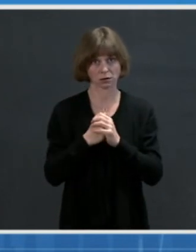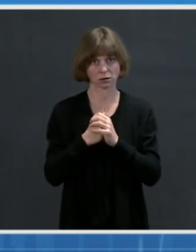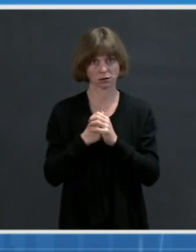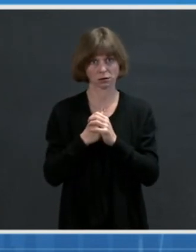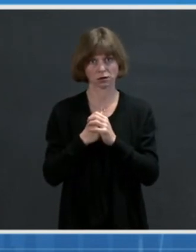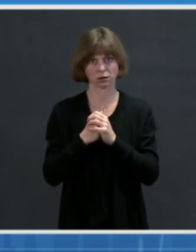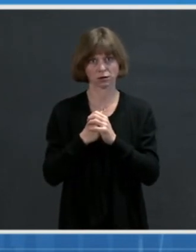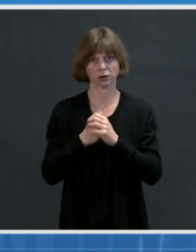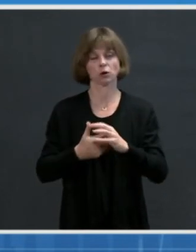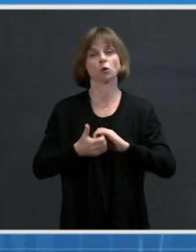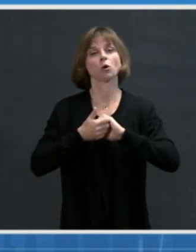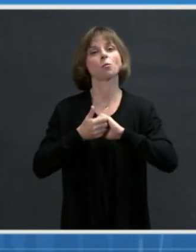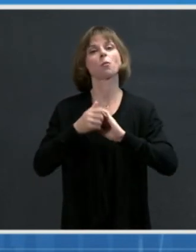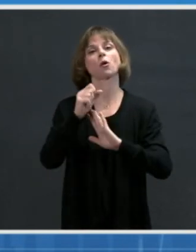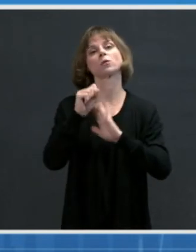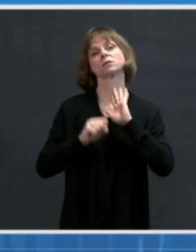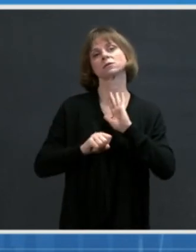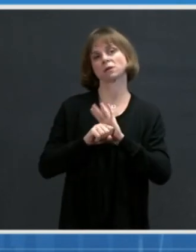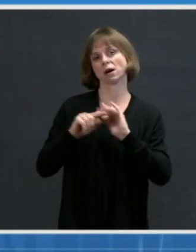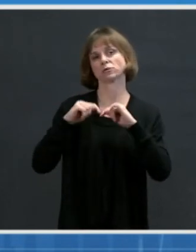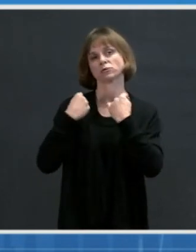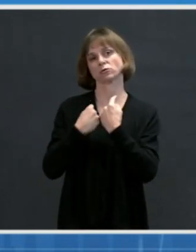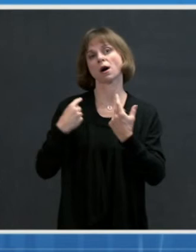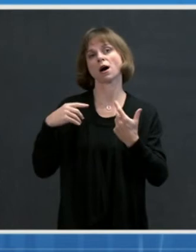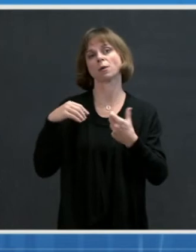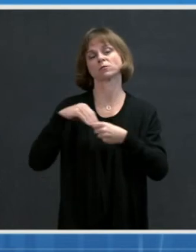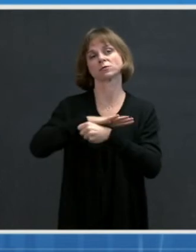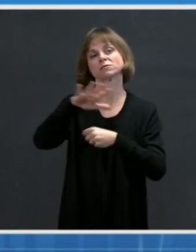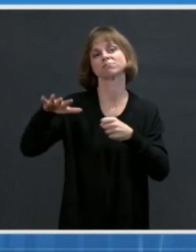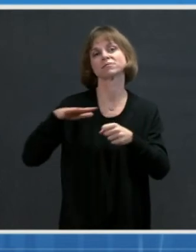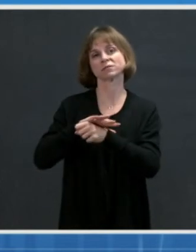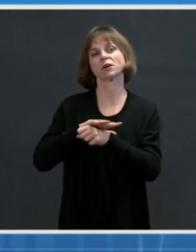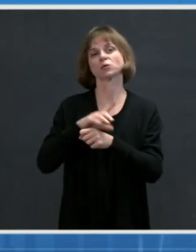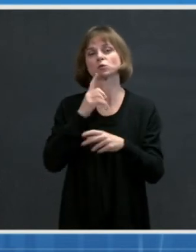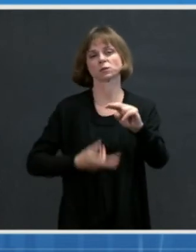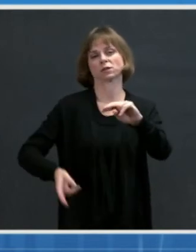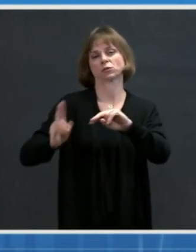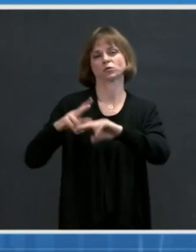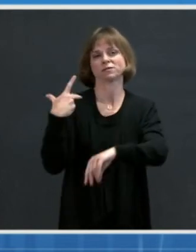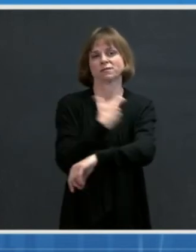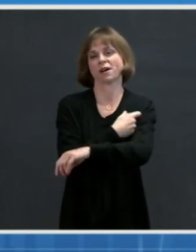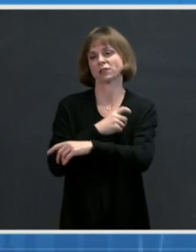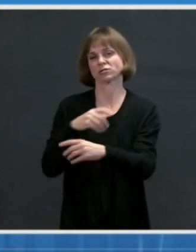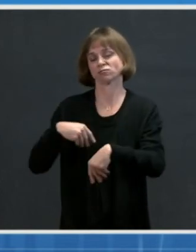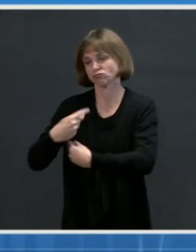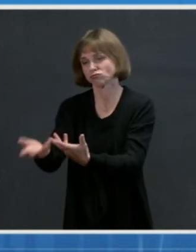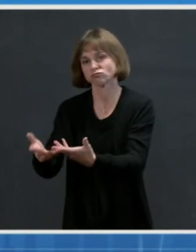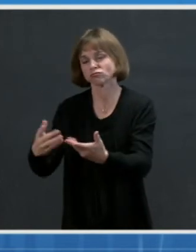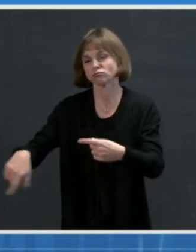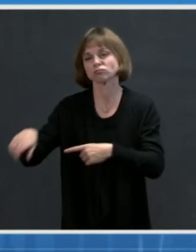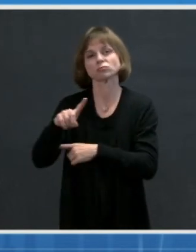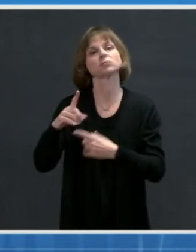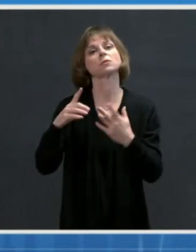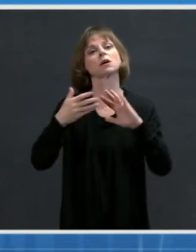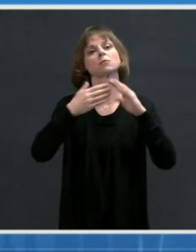states, tribes, and territories to increase vaccinations in the hardest hit and hardest to reach